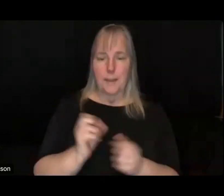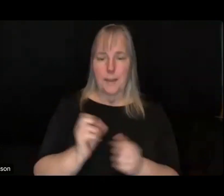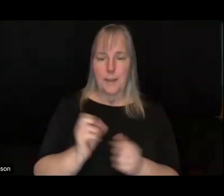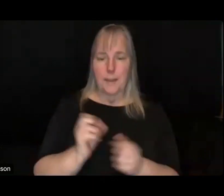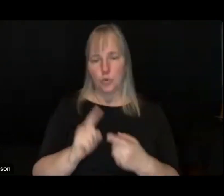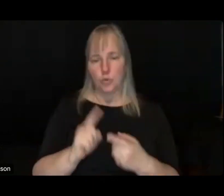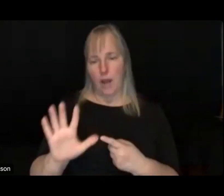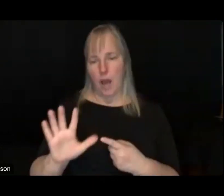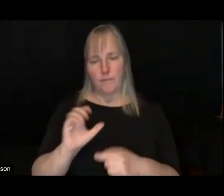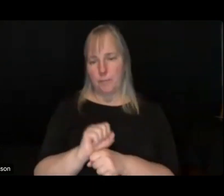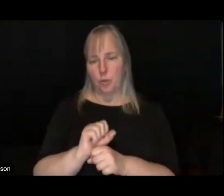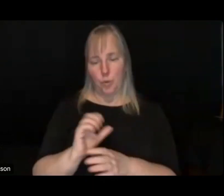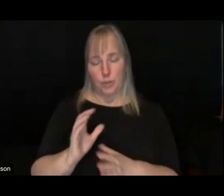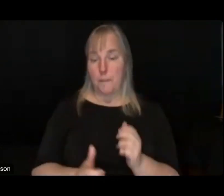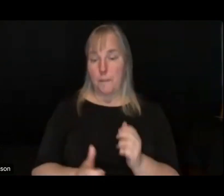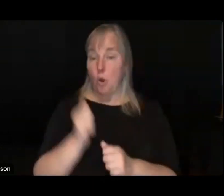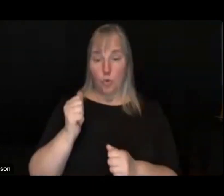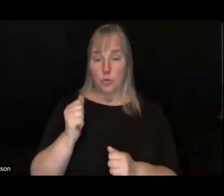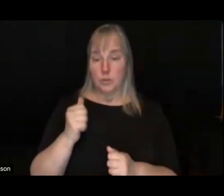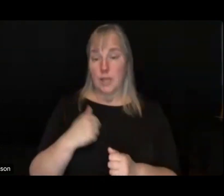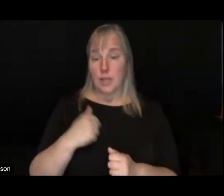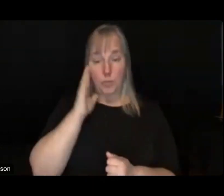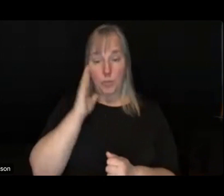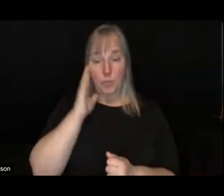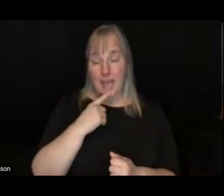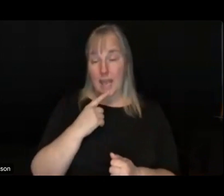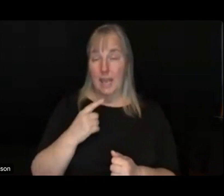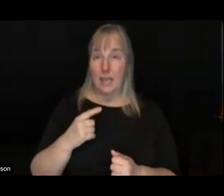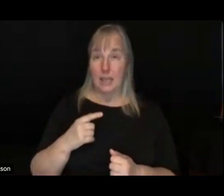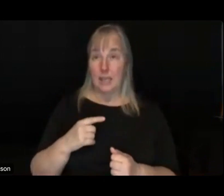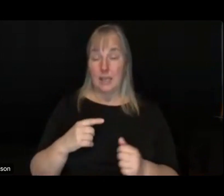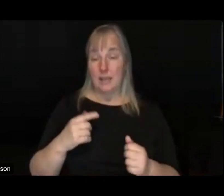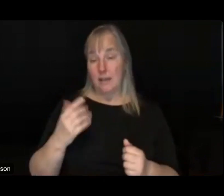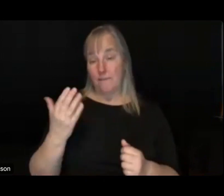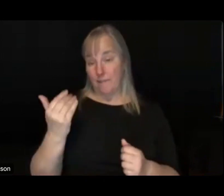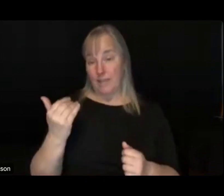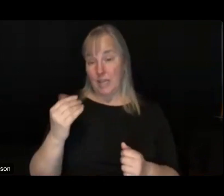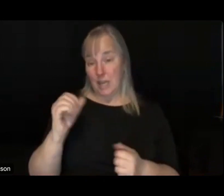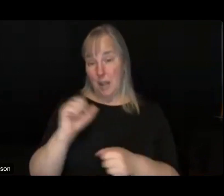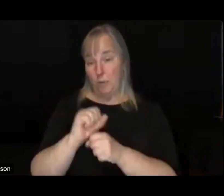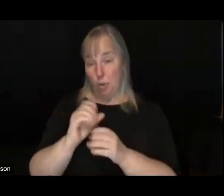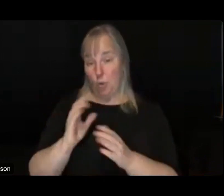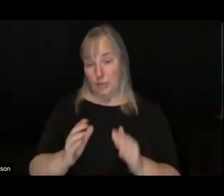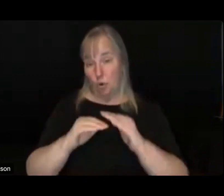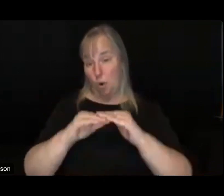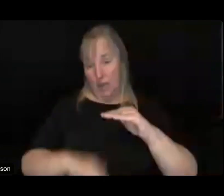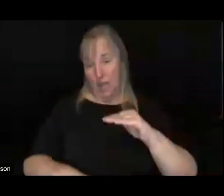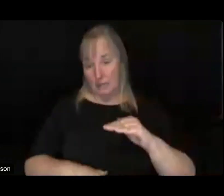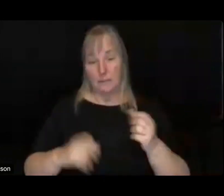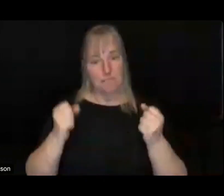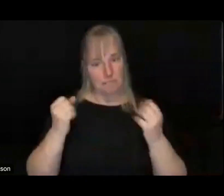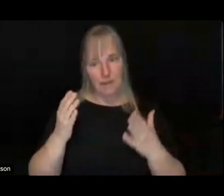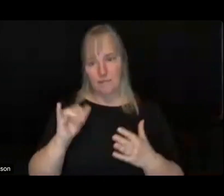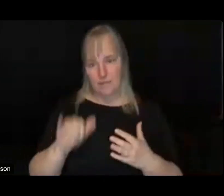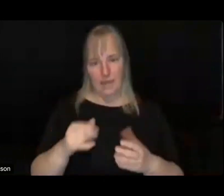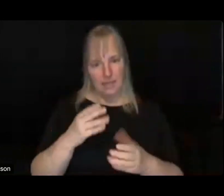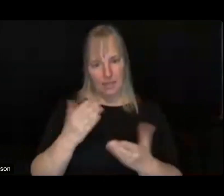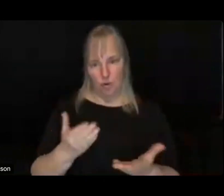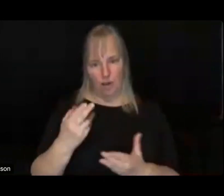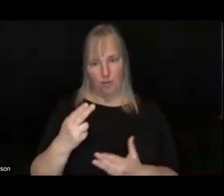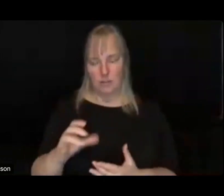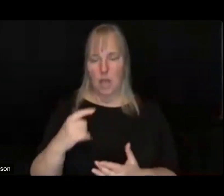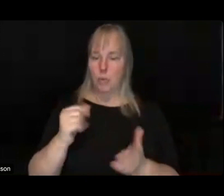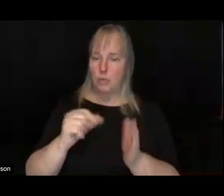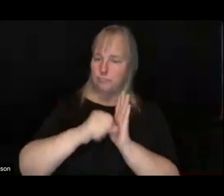I'd say, are 50 employees or less, and there's a lot of those in Howard County. I want to reiterate what Laura said